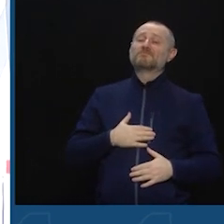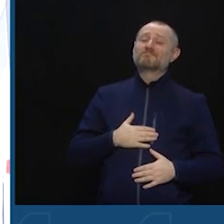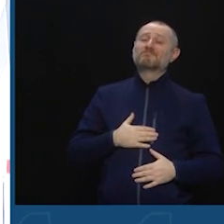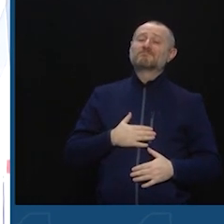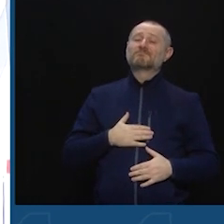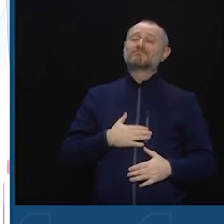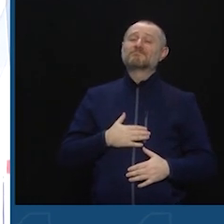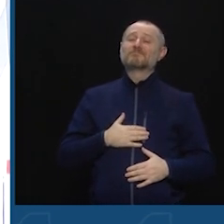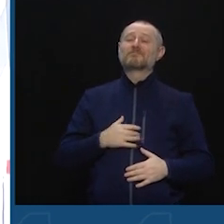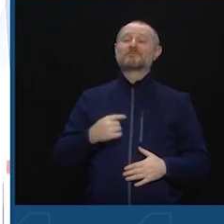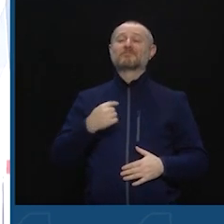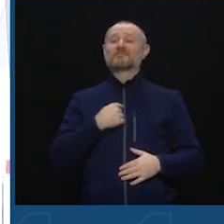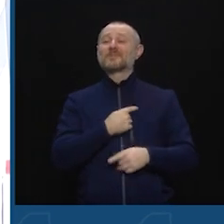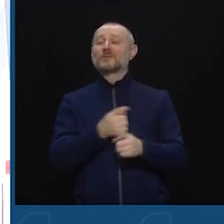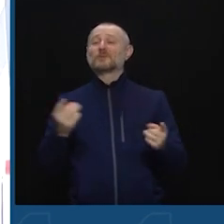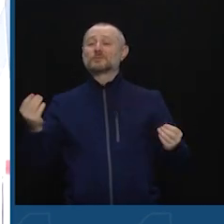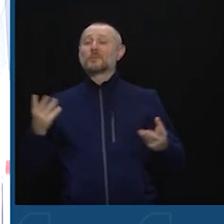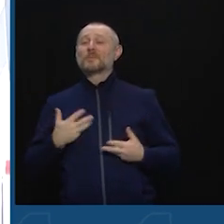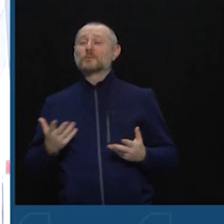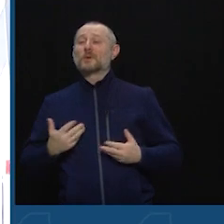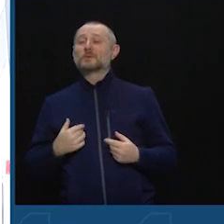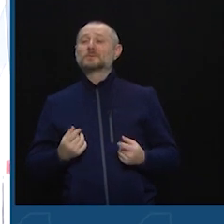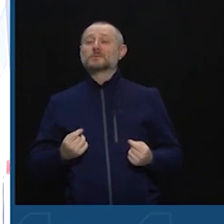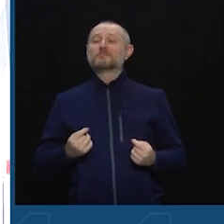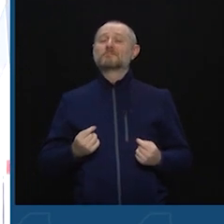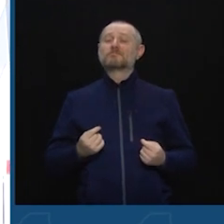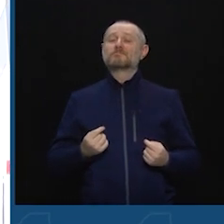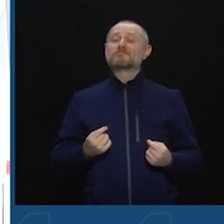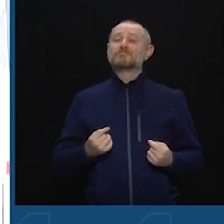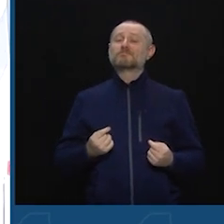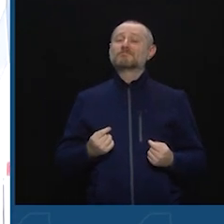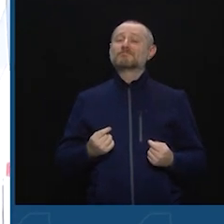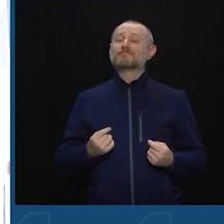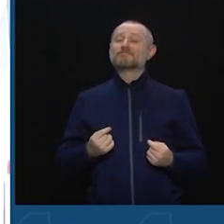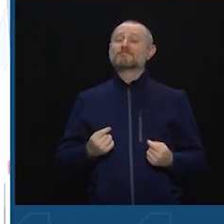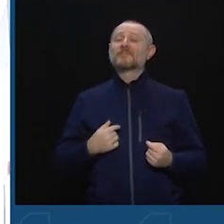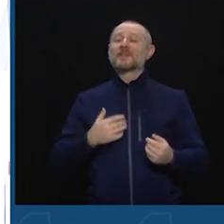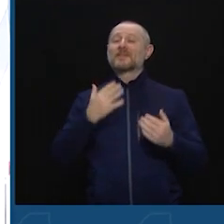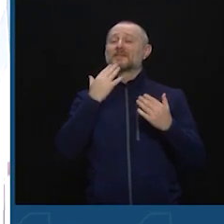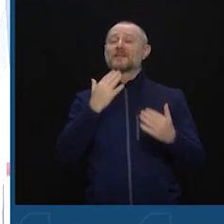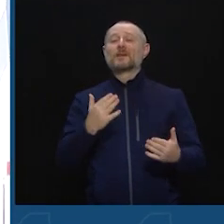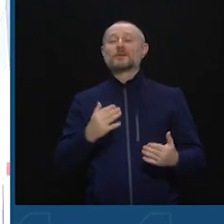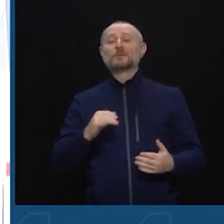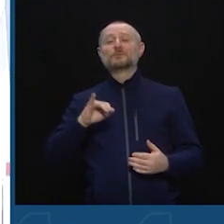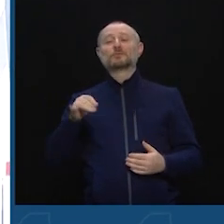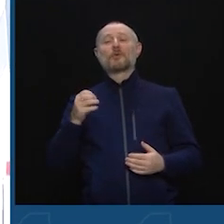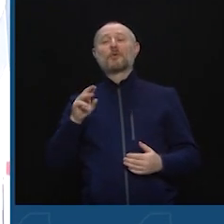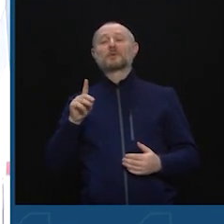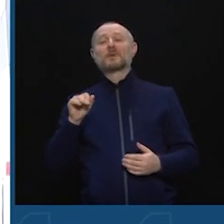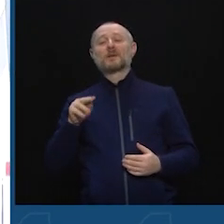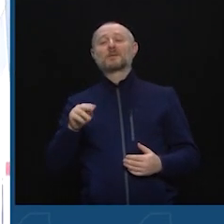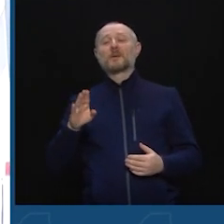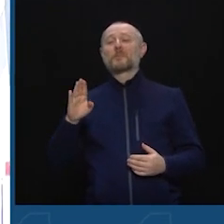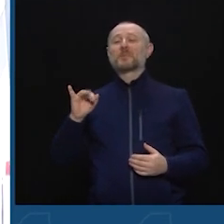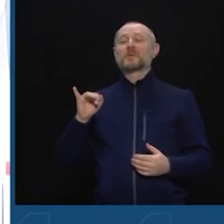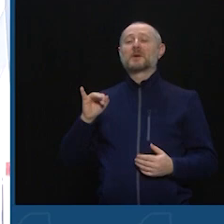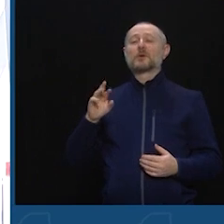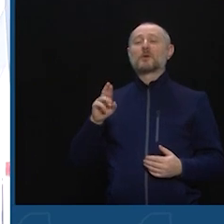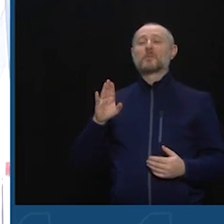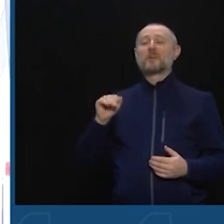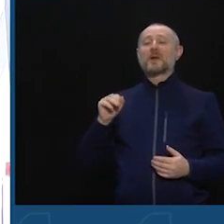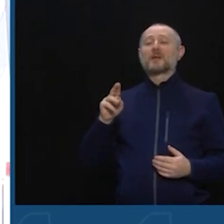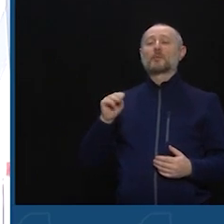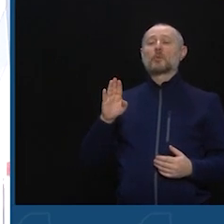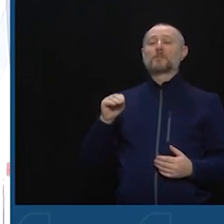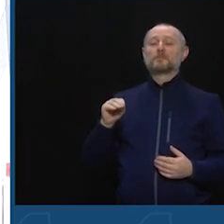follow directions, so thank Jordan Bieberman. There you go, give Jordan Bieberman a round of applause.